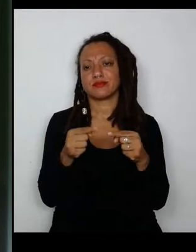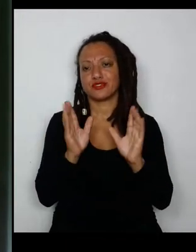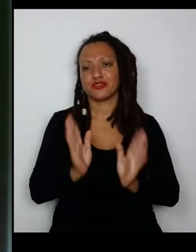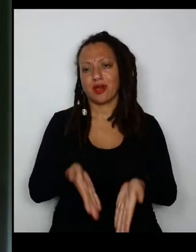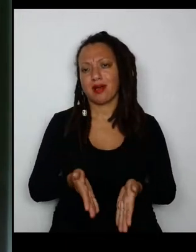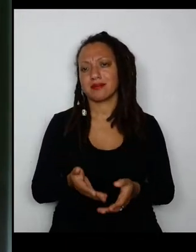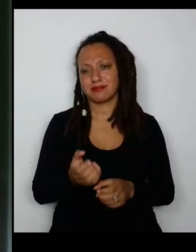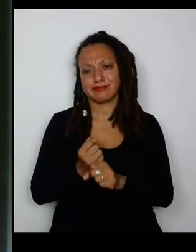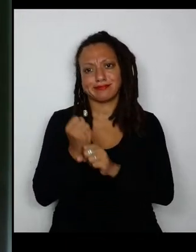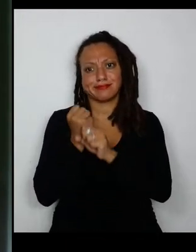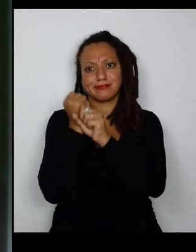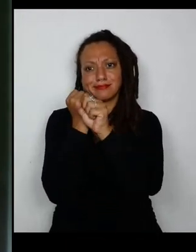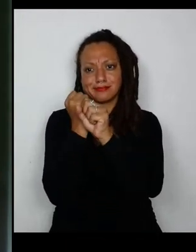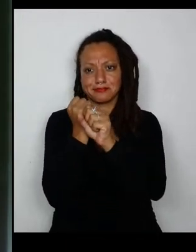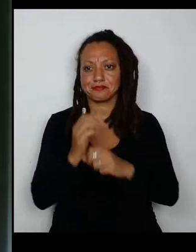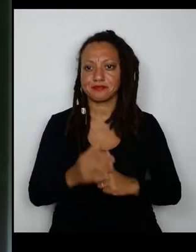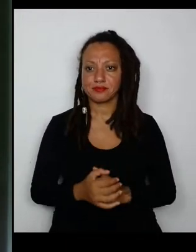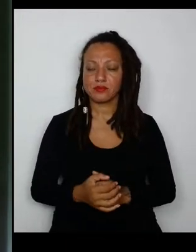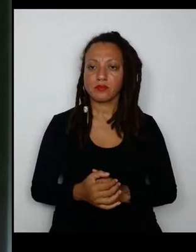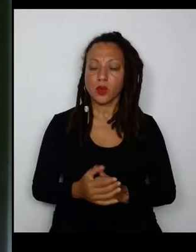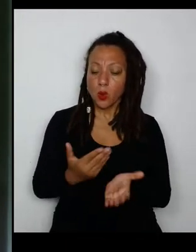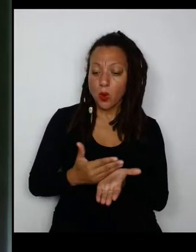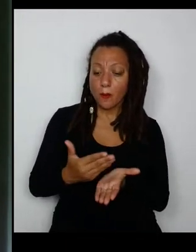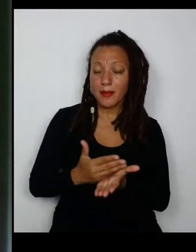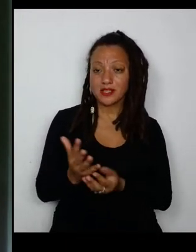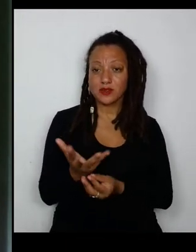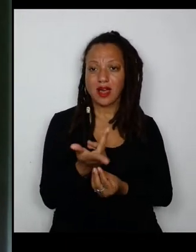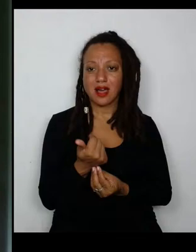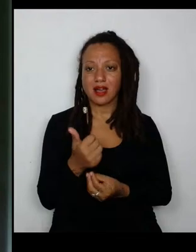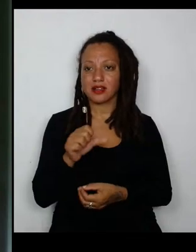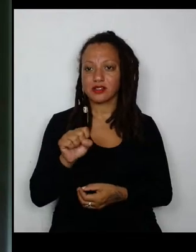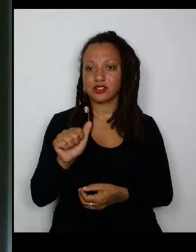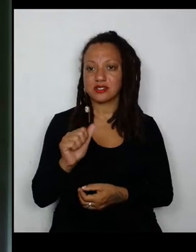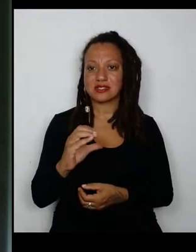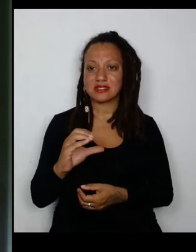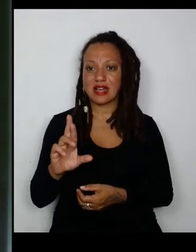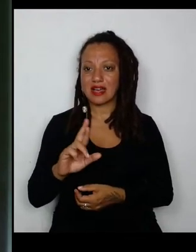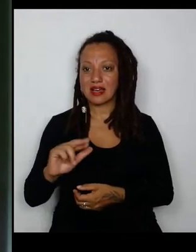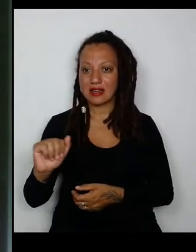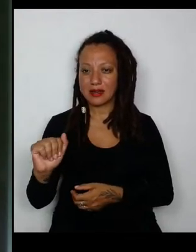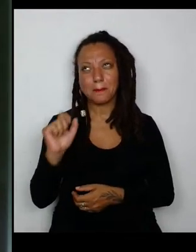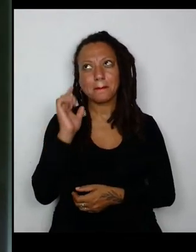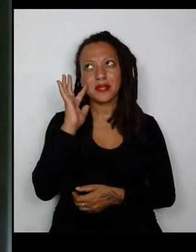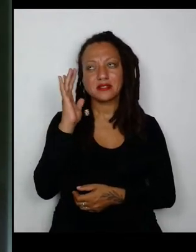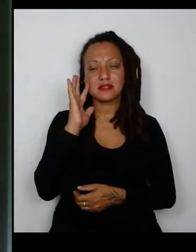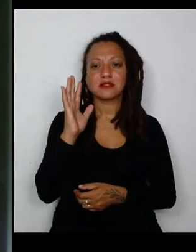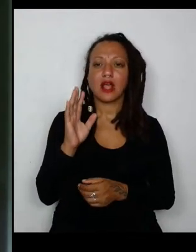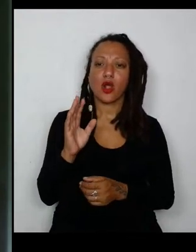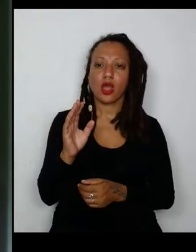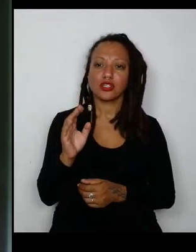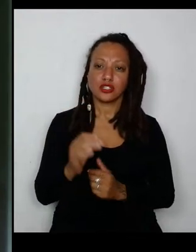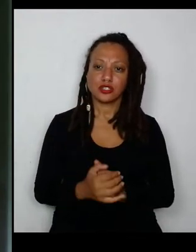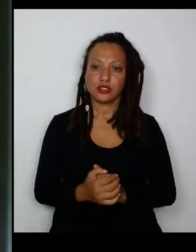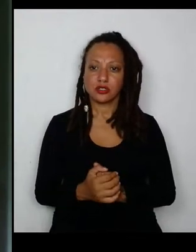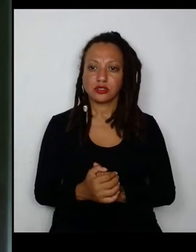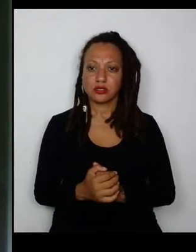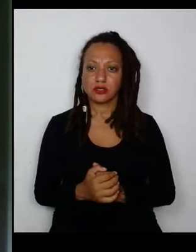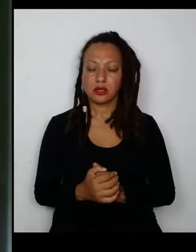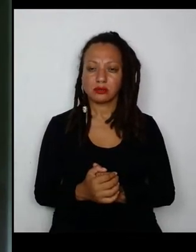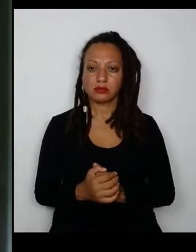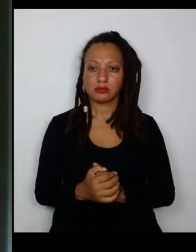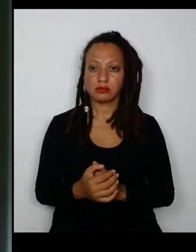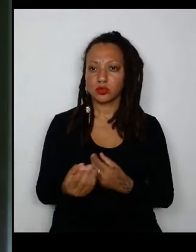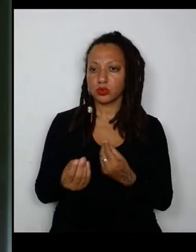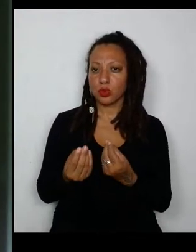from the theological discussions can we have figurative representational images in a christian